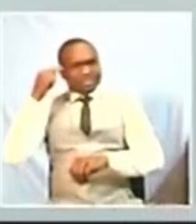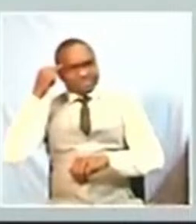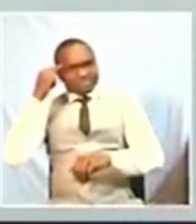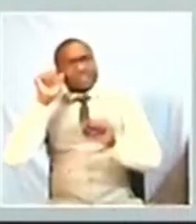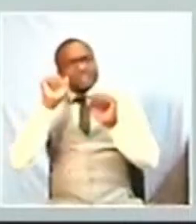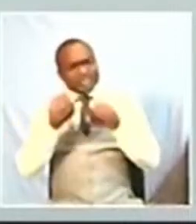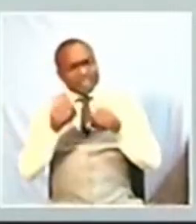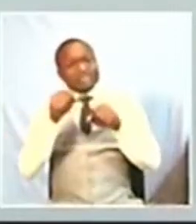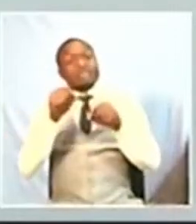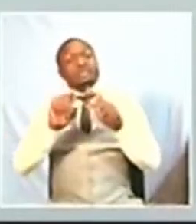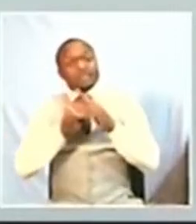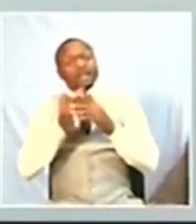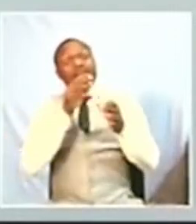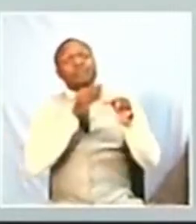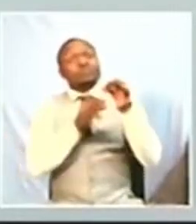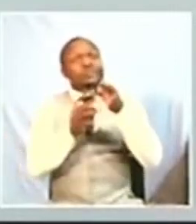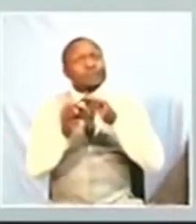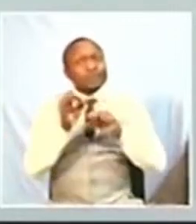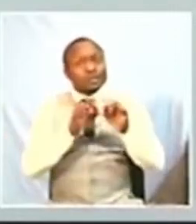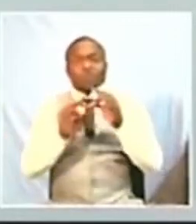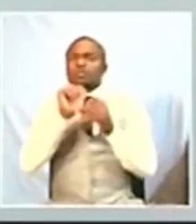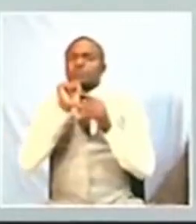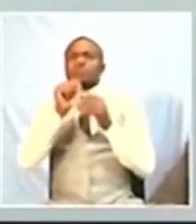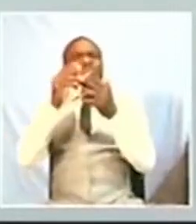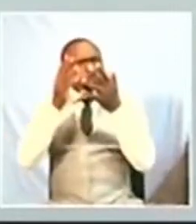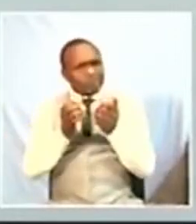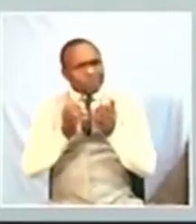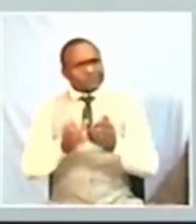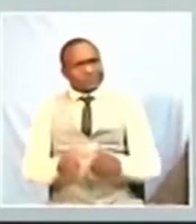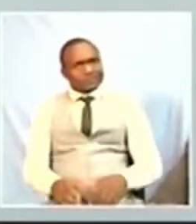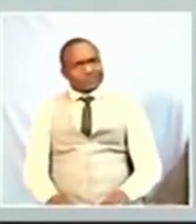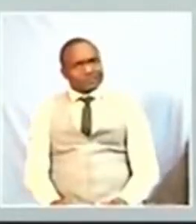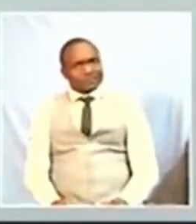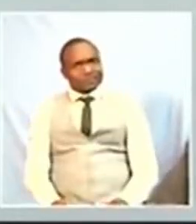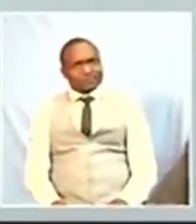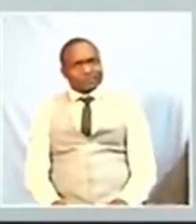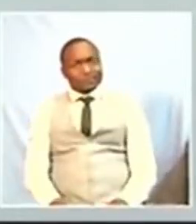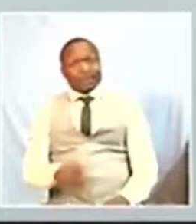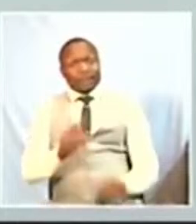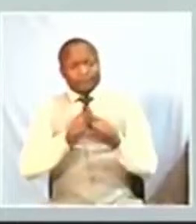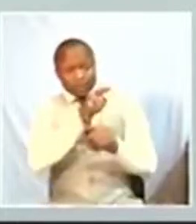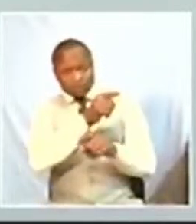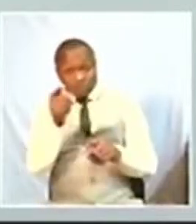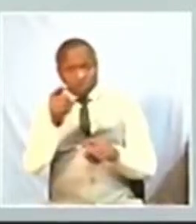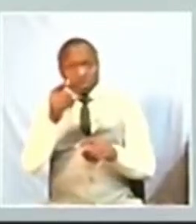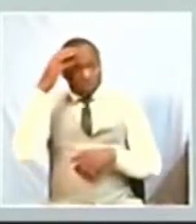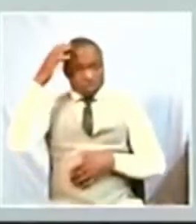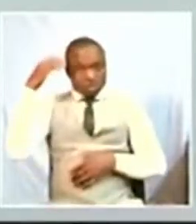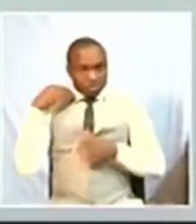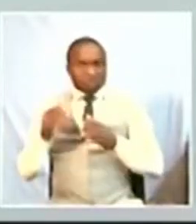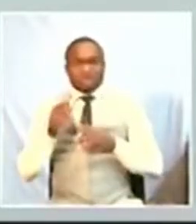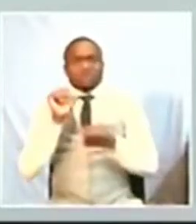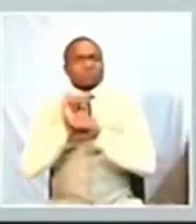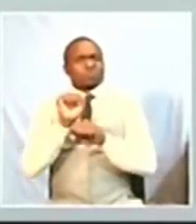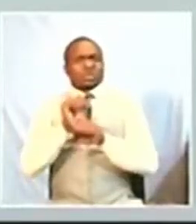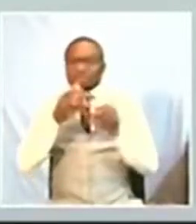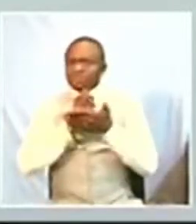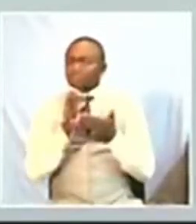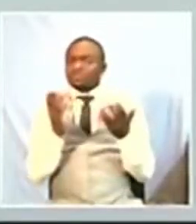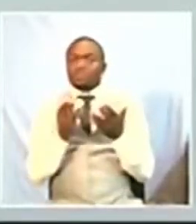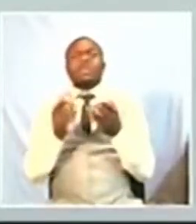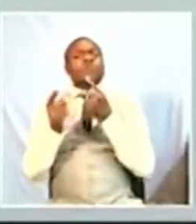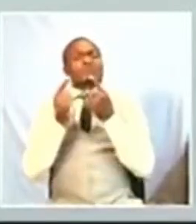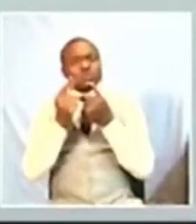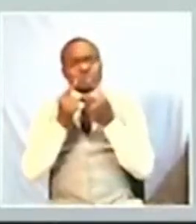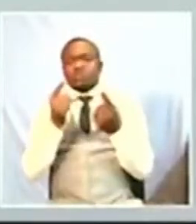start justifying. We don't want that. But you officers are not doing the correct thing. We can talk and